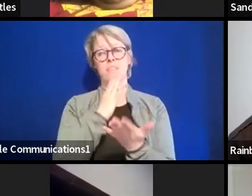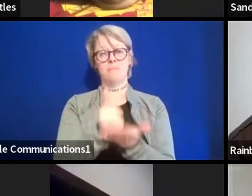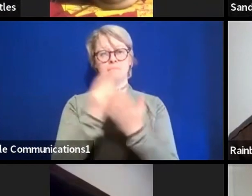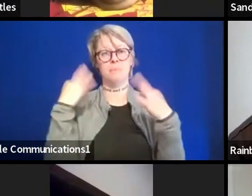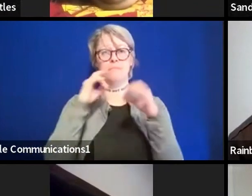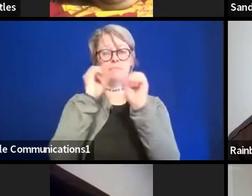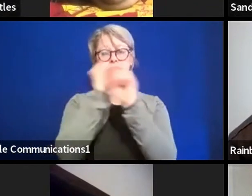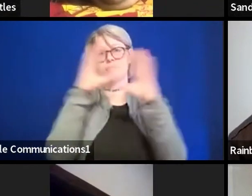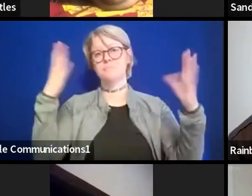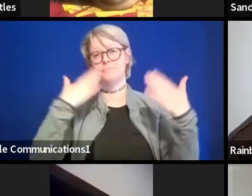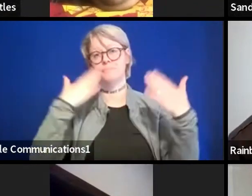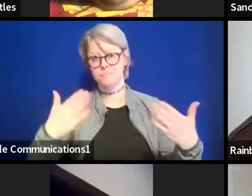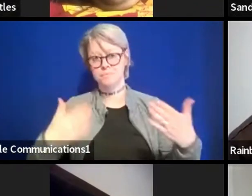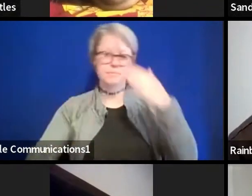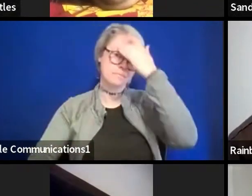us.